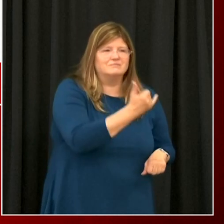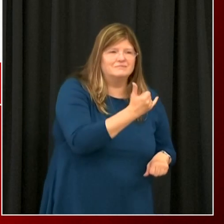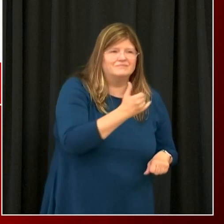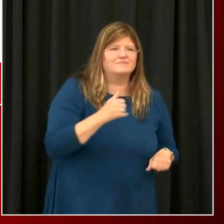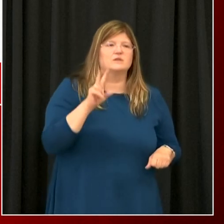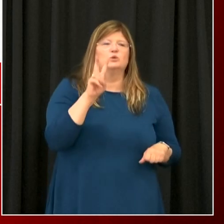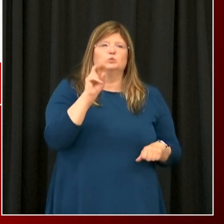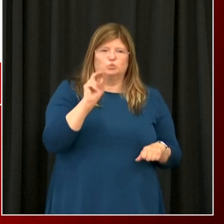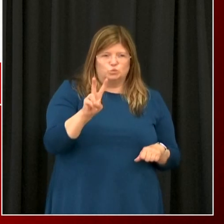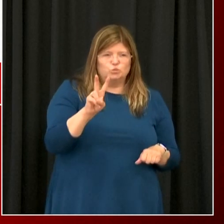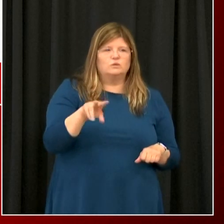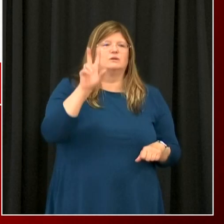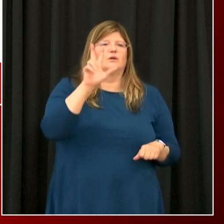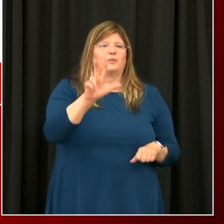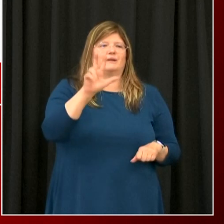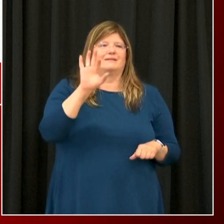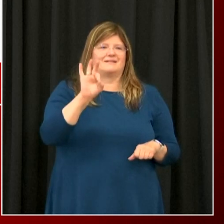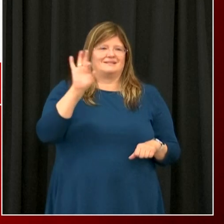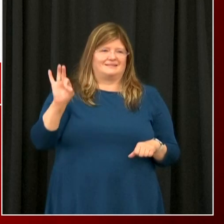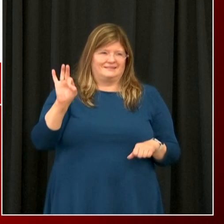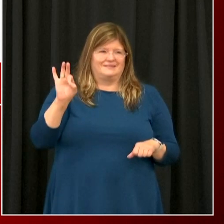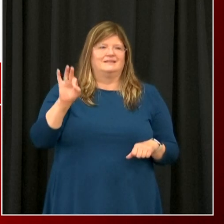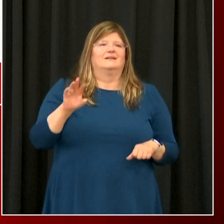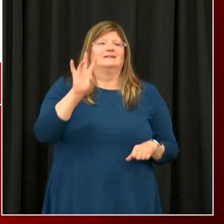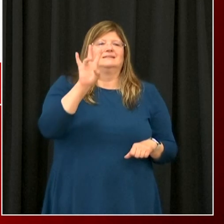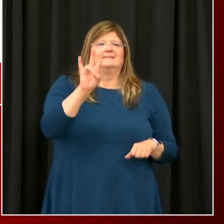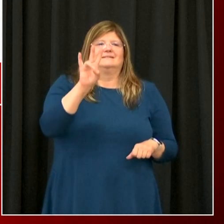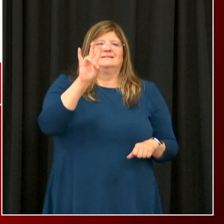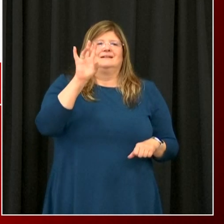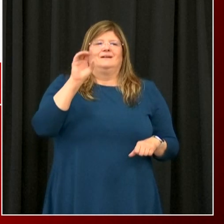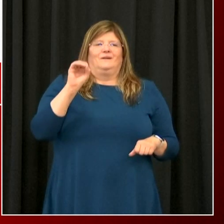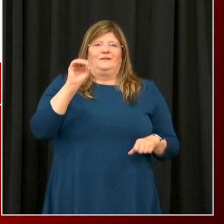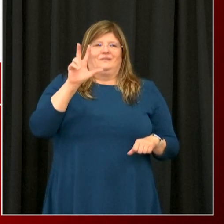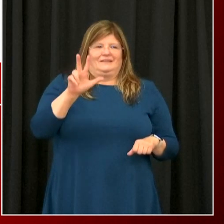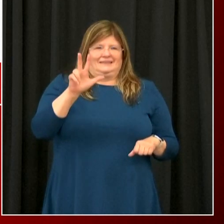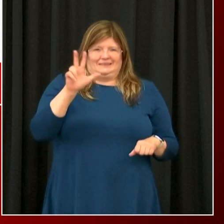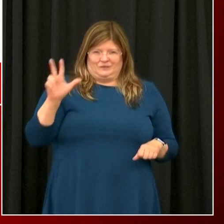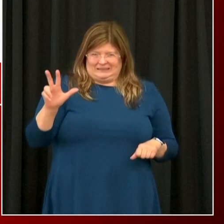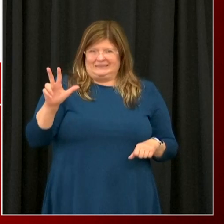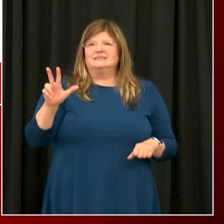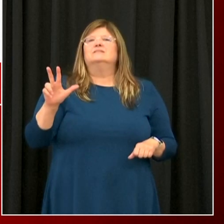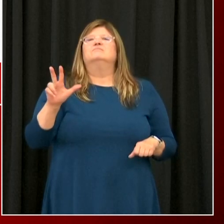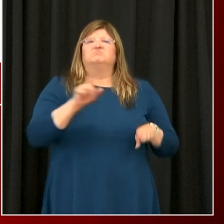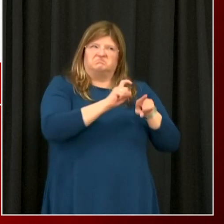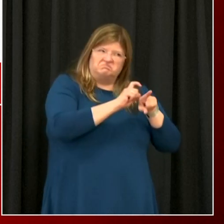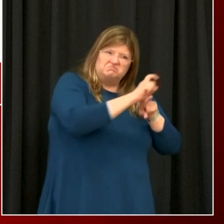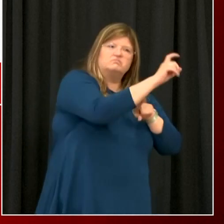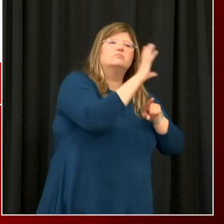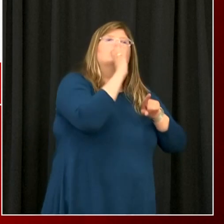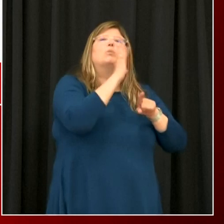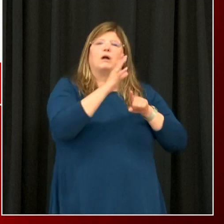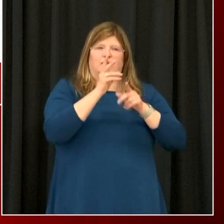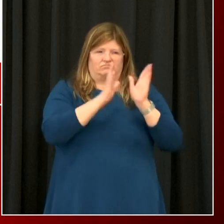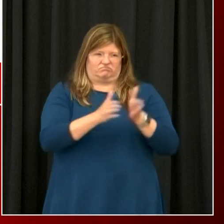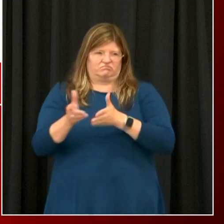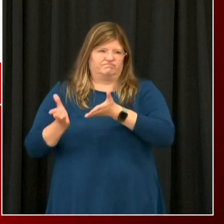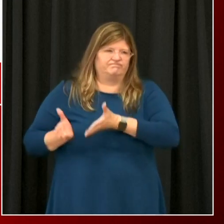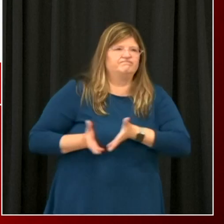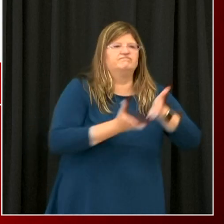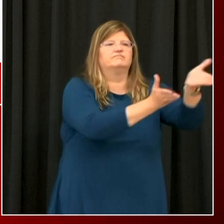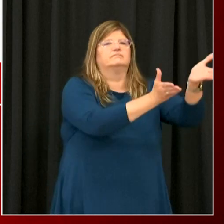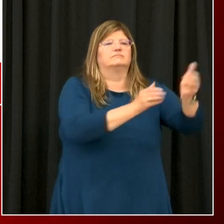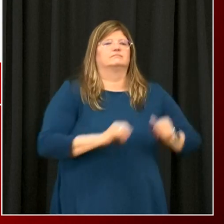202-399-703. And on the screen, you can see the cooling centers located in all 8 wards. We are,